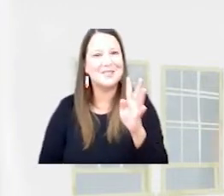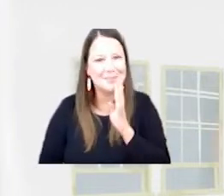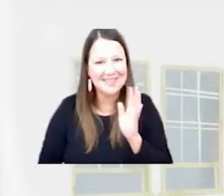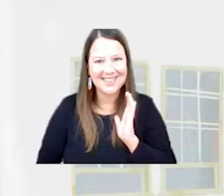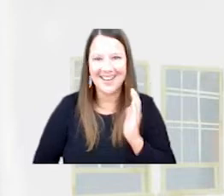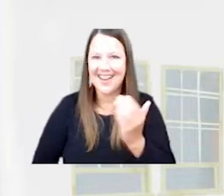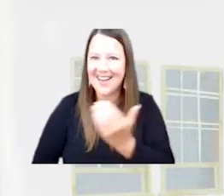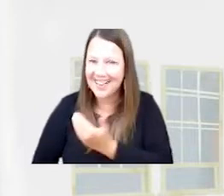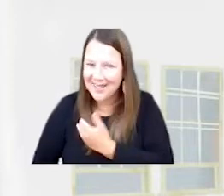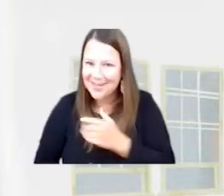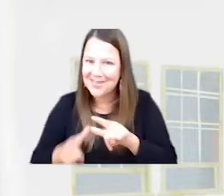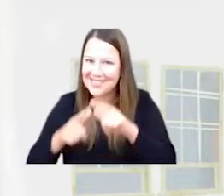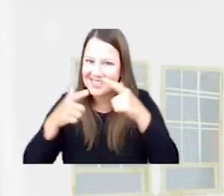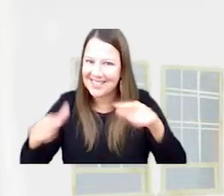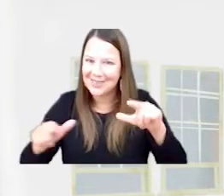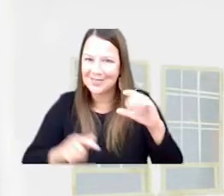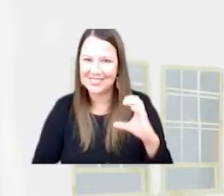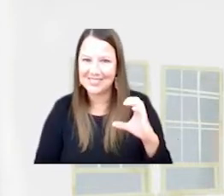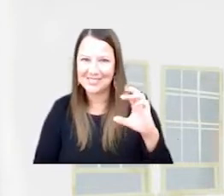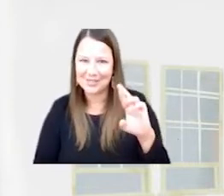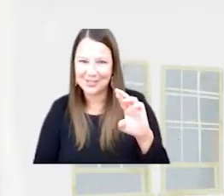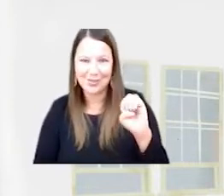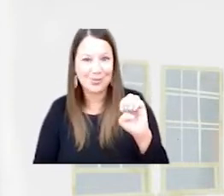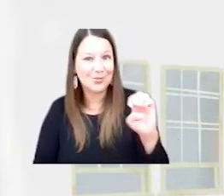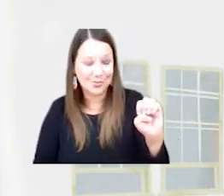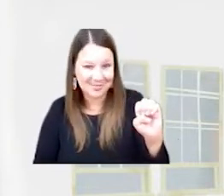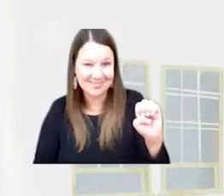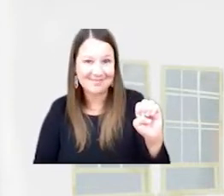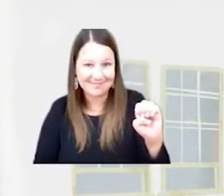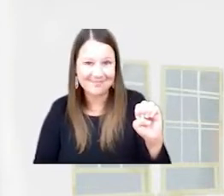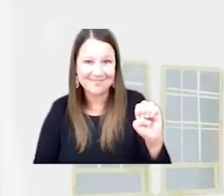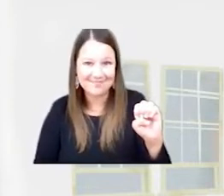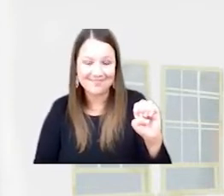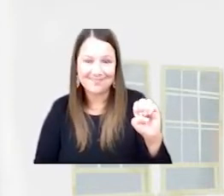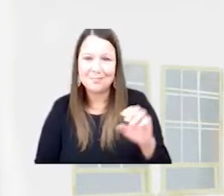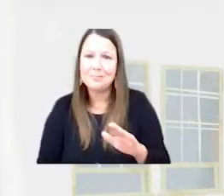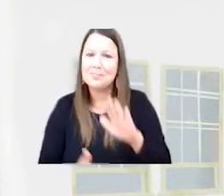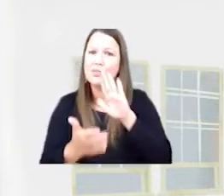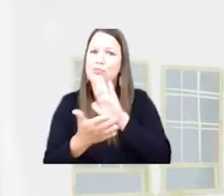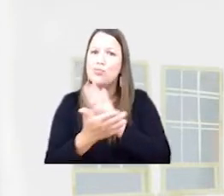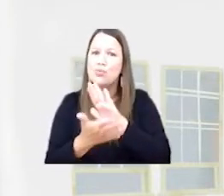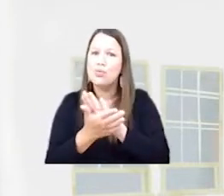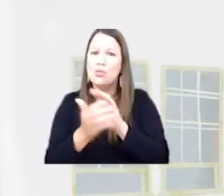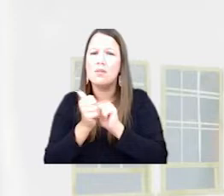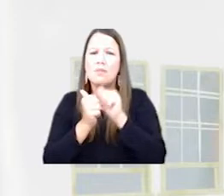my friends and I always spoke our language.